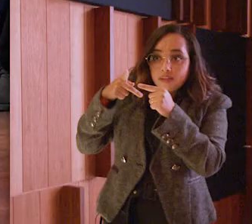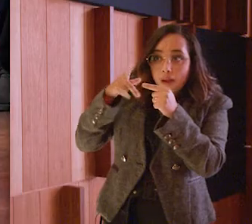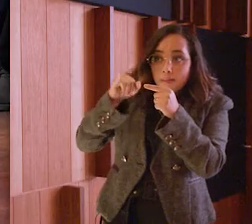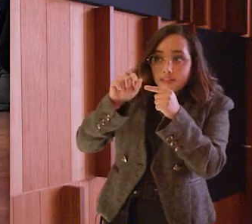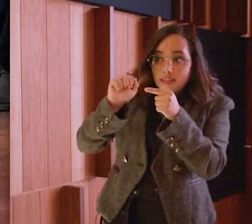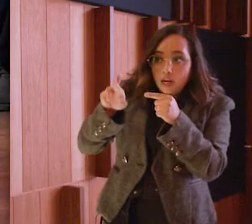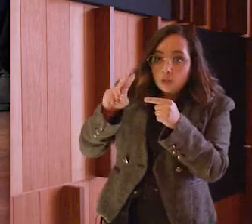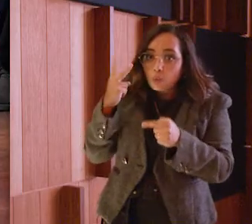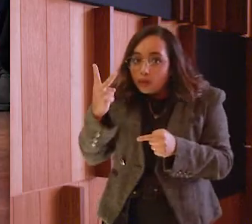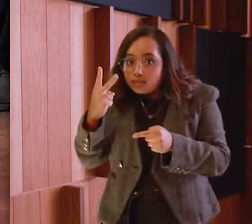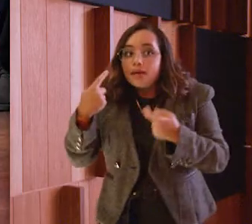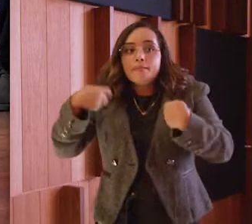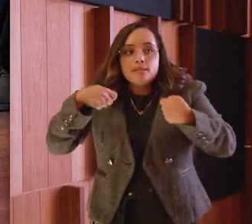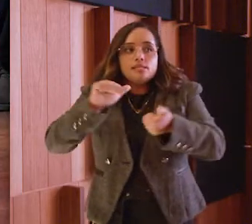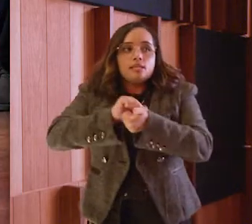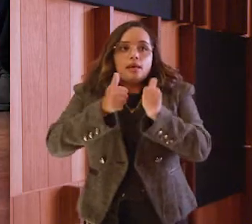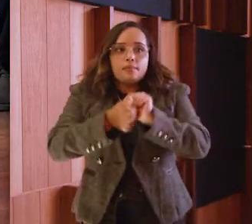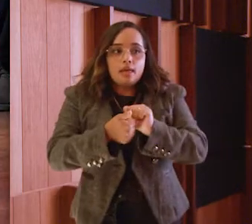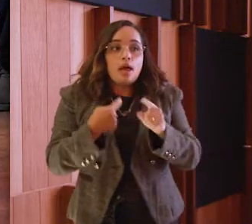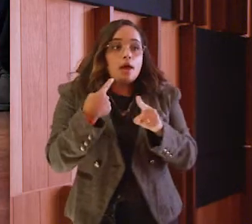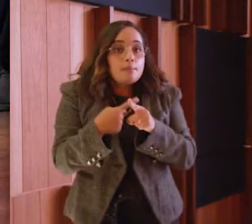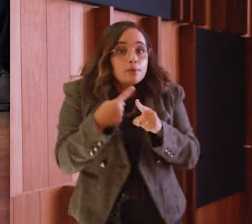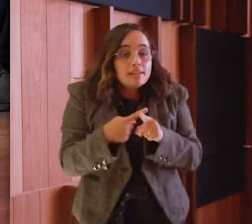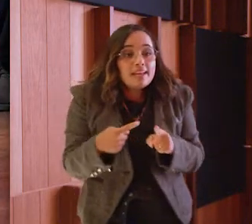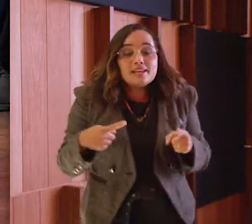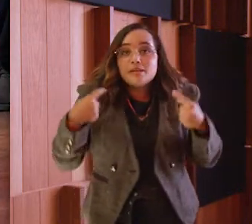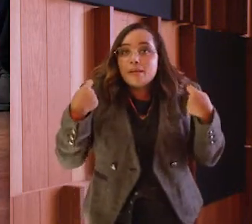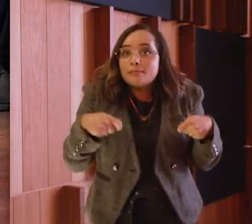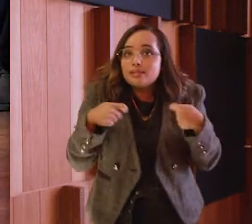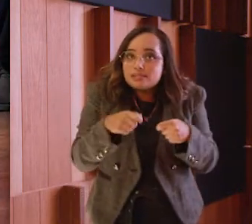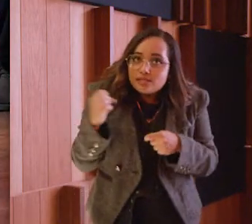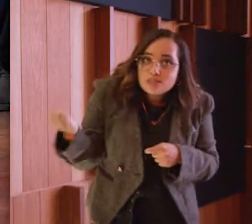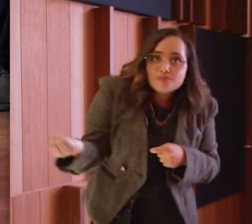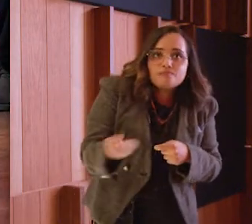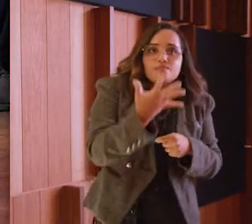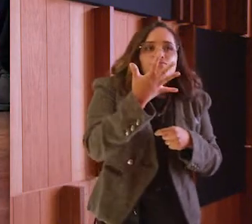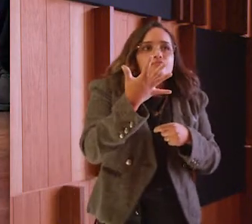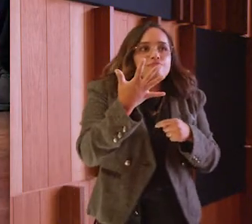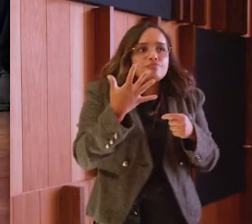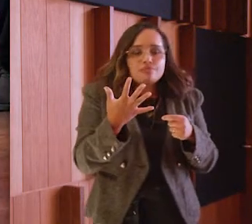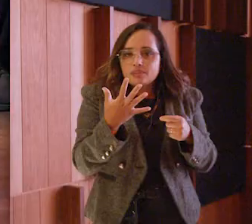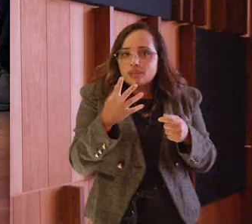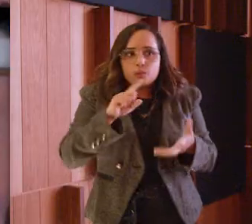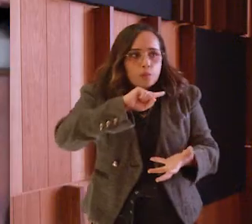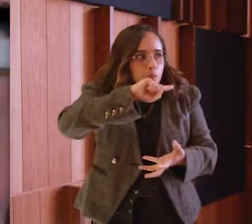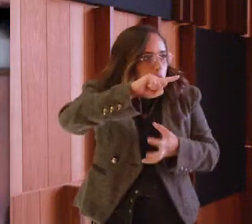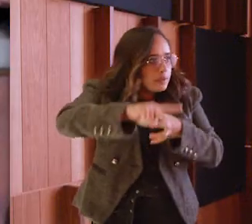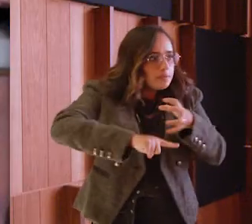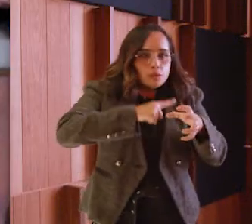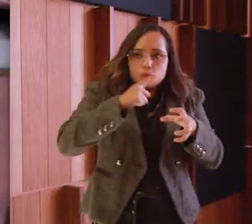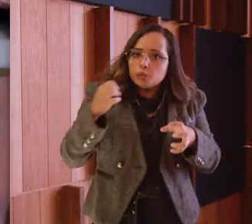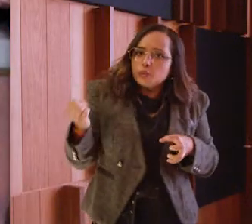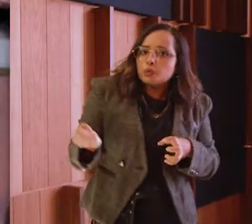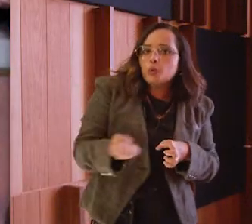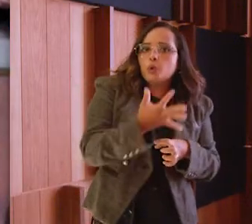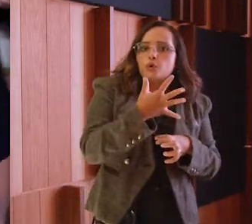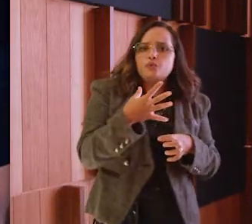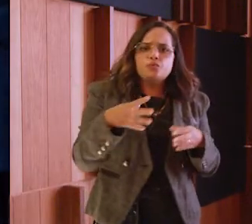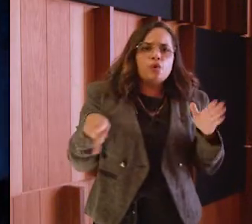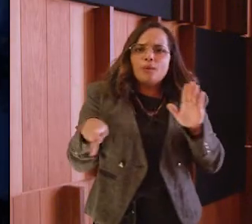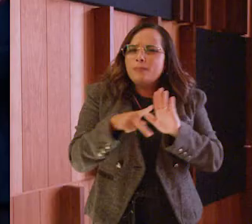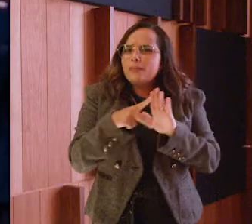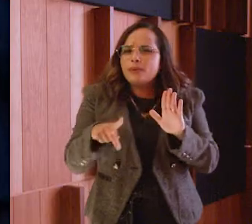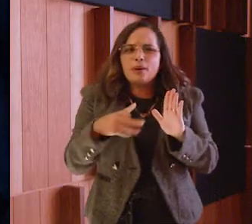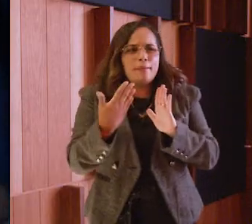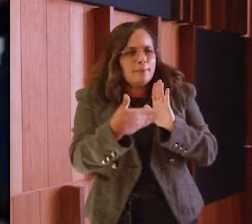requires an entirely new set of books for you to be able to start these calculations. And the Brazilian accounting standard that you use,